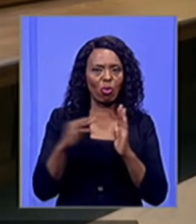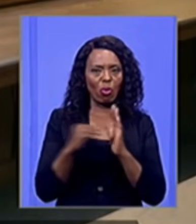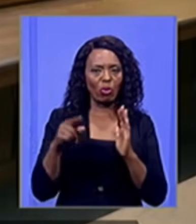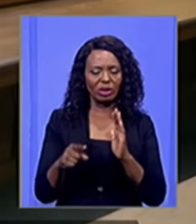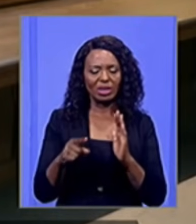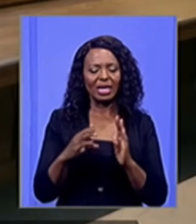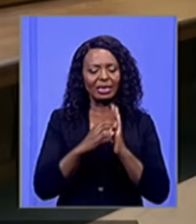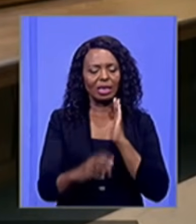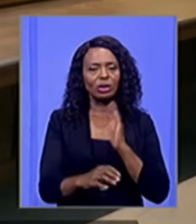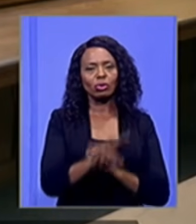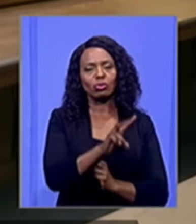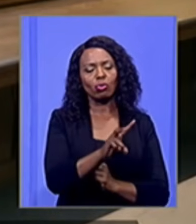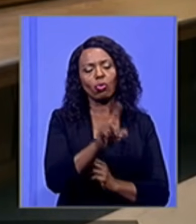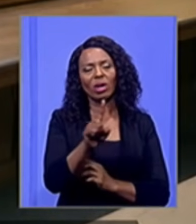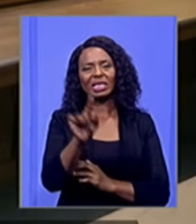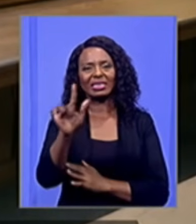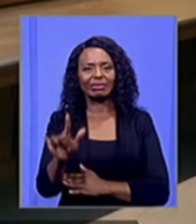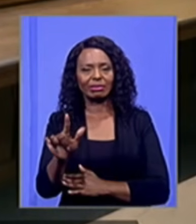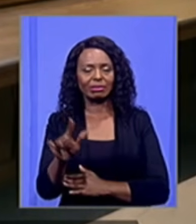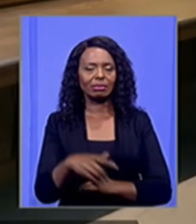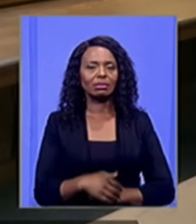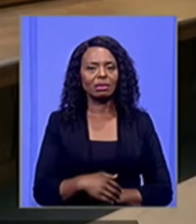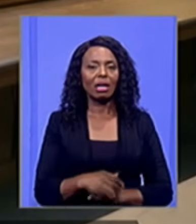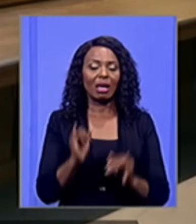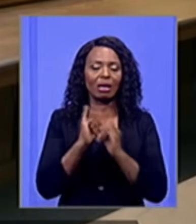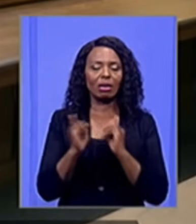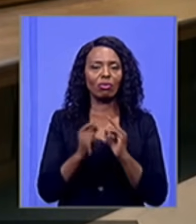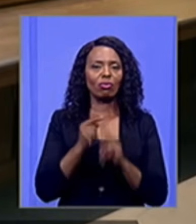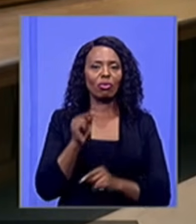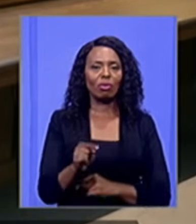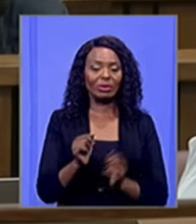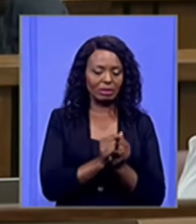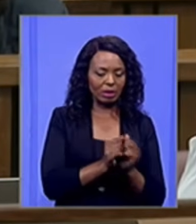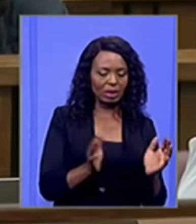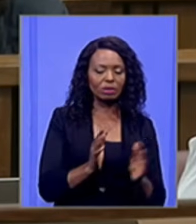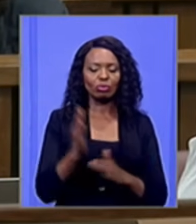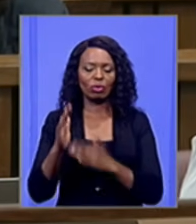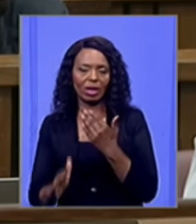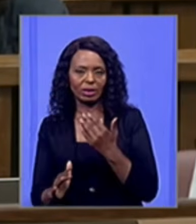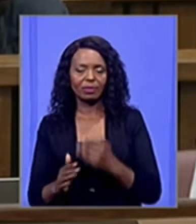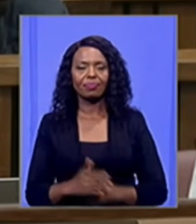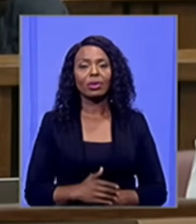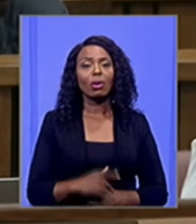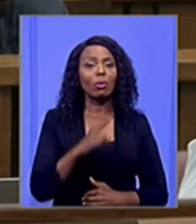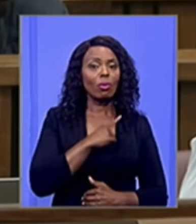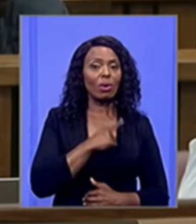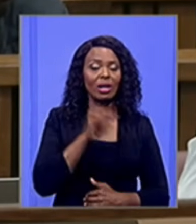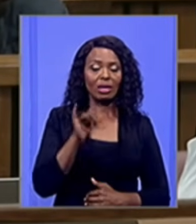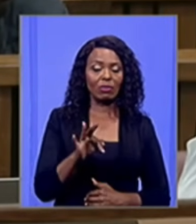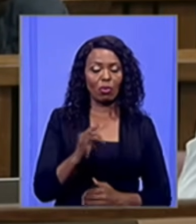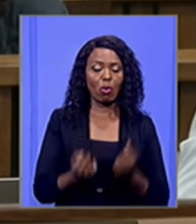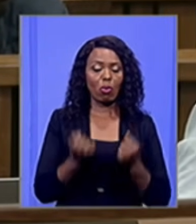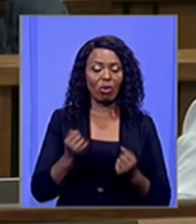Section 217 interview from its beginning to its end. Because if this court